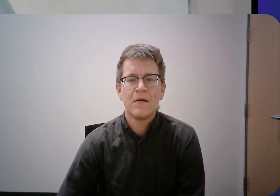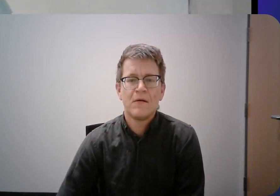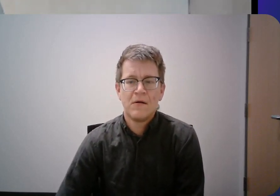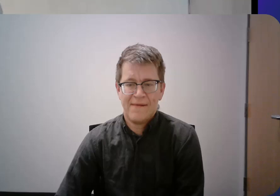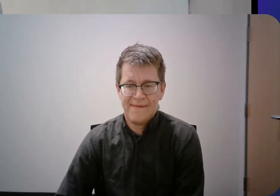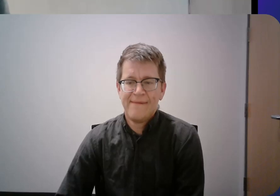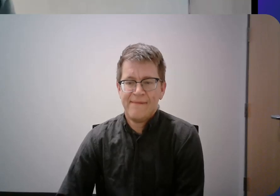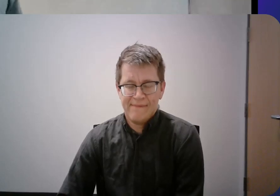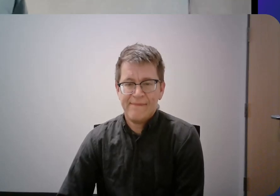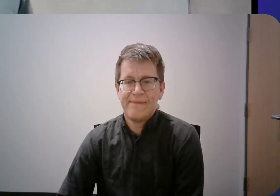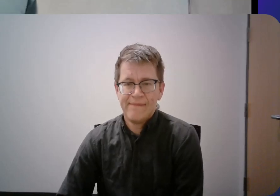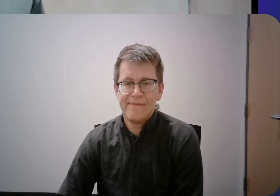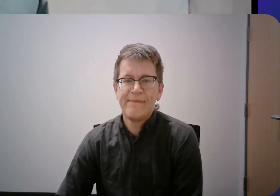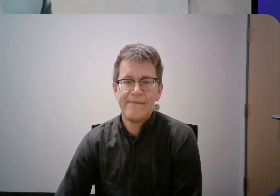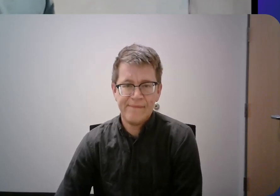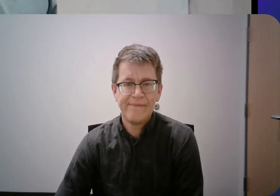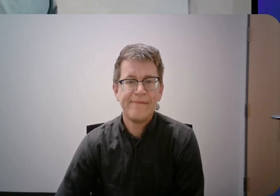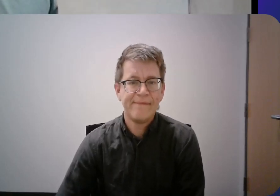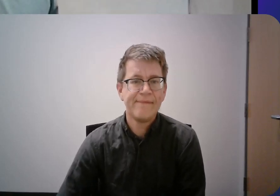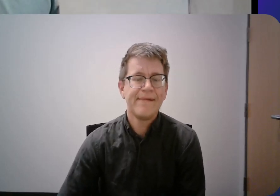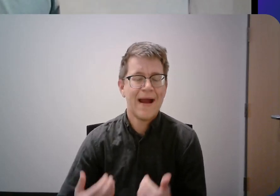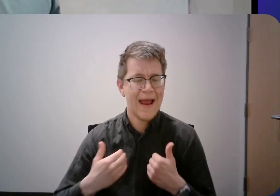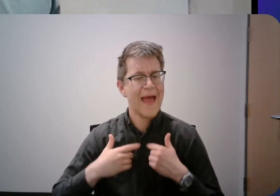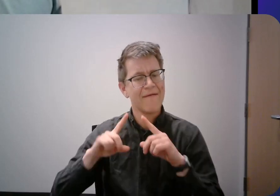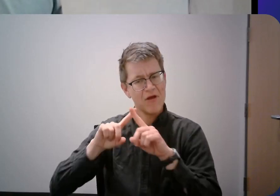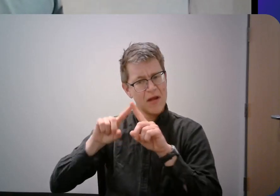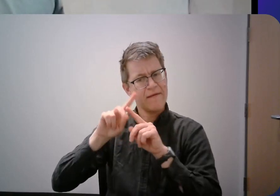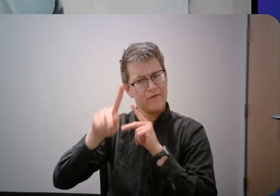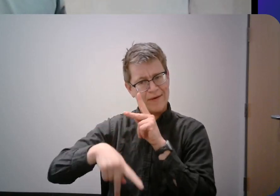The ones that use oxygen are called aerobic,